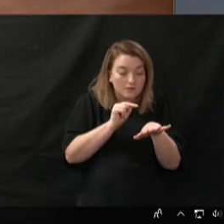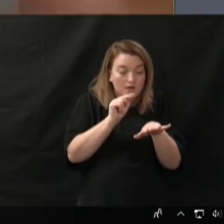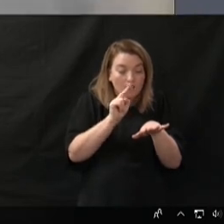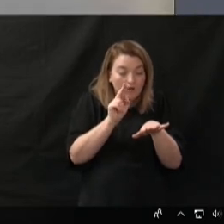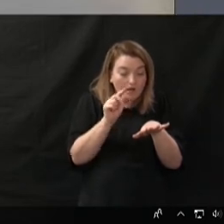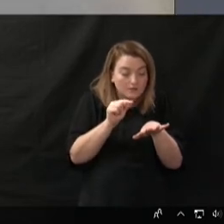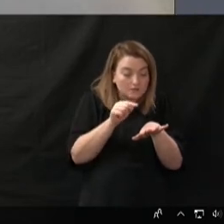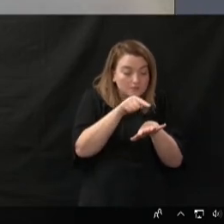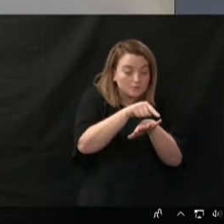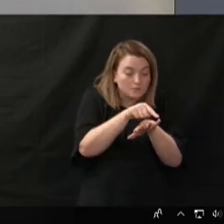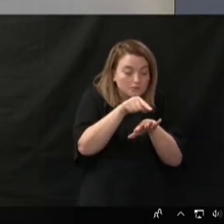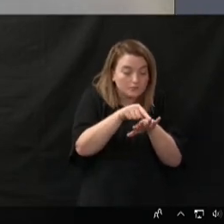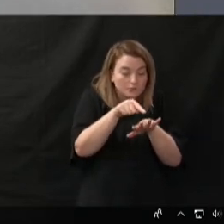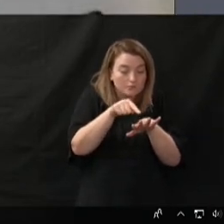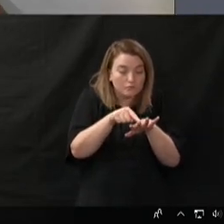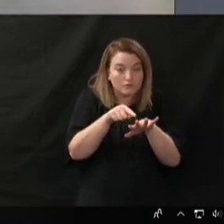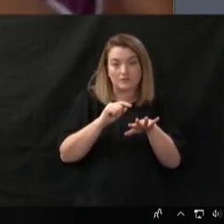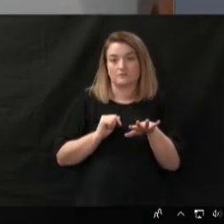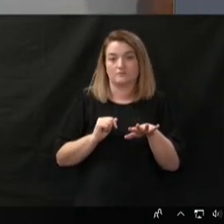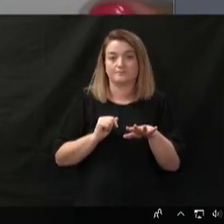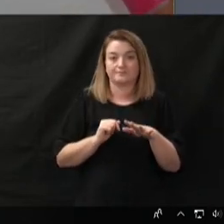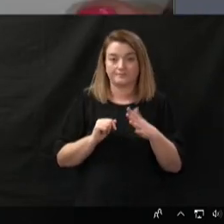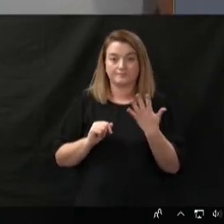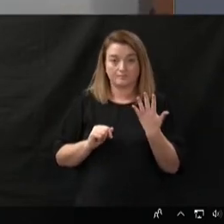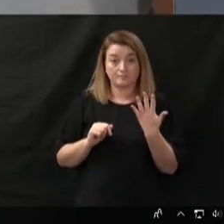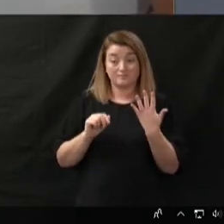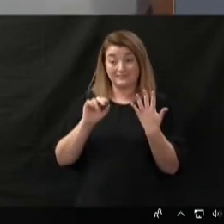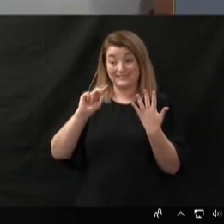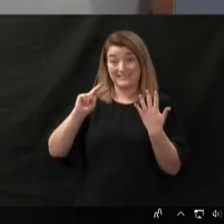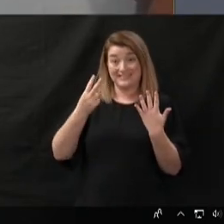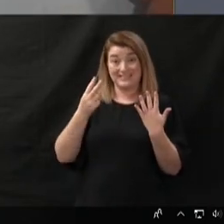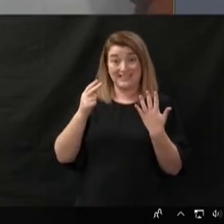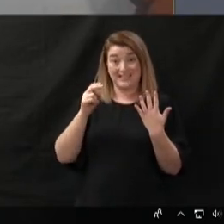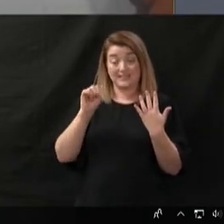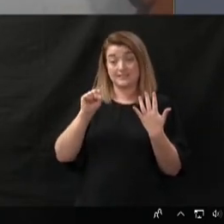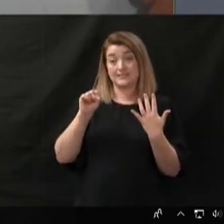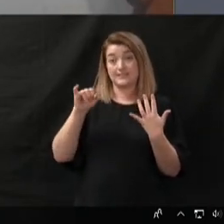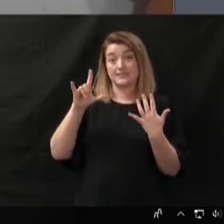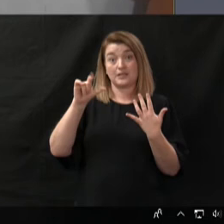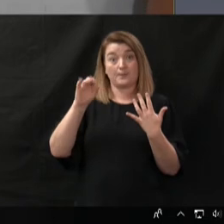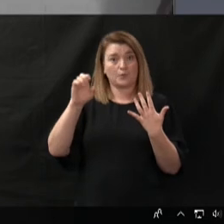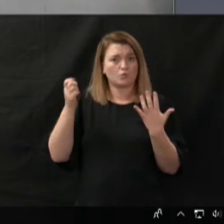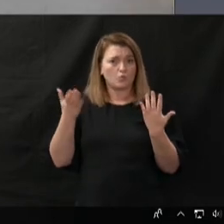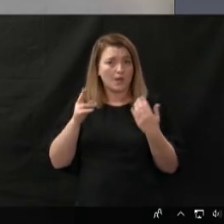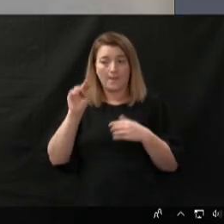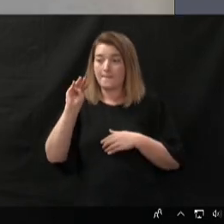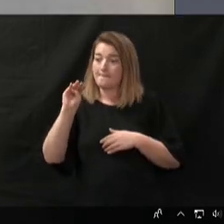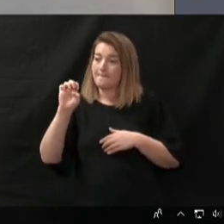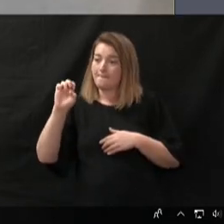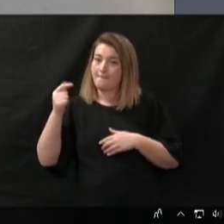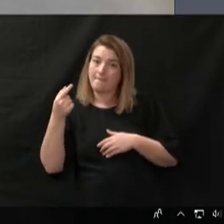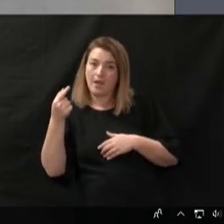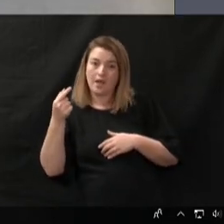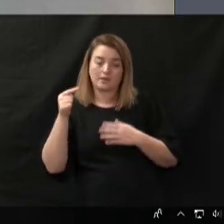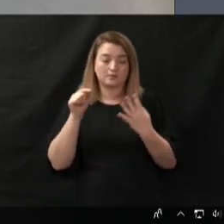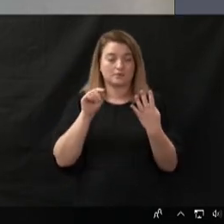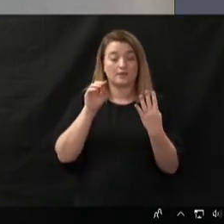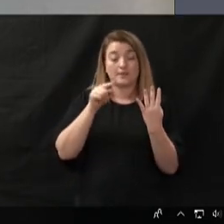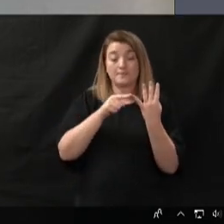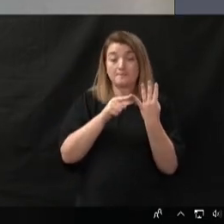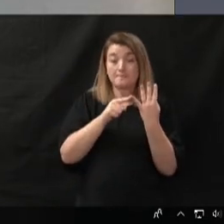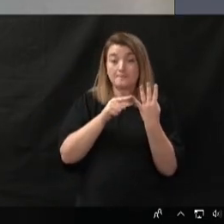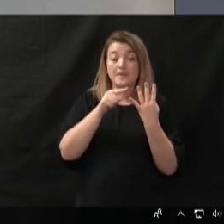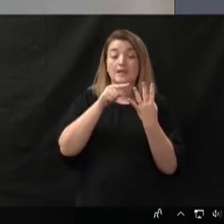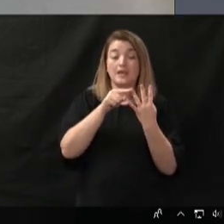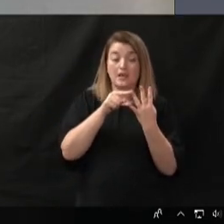N-U-T. Okay, and the word is nutmeg. What's the second syllable? Meg. Okay, let's fingerspell that.